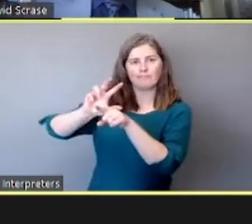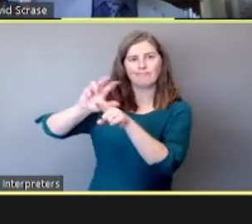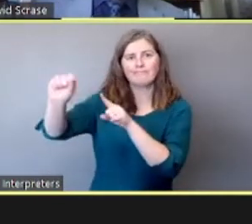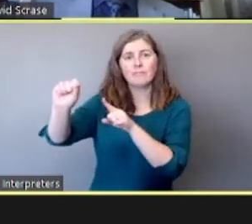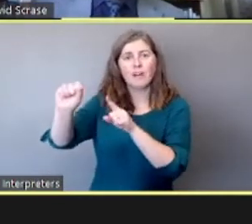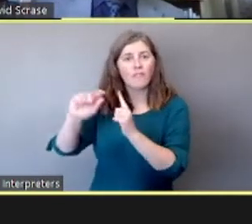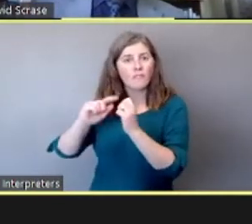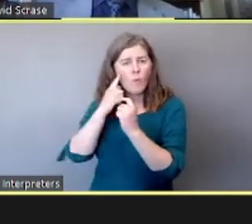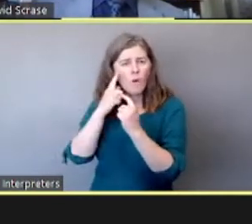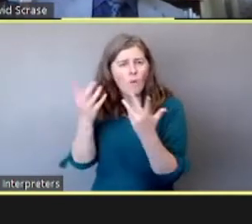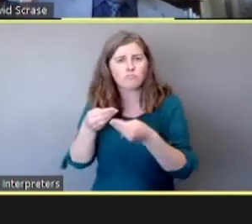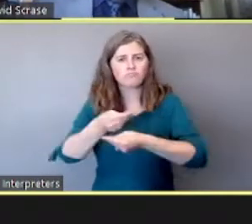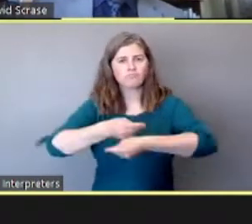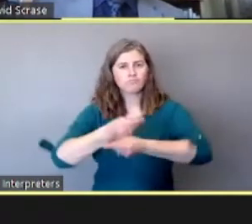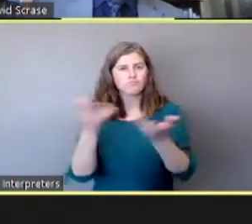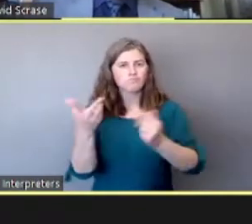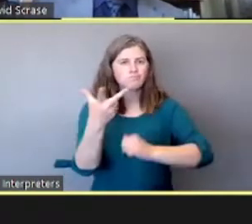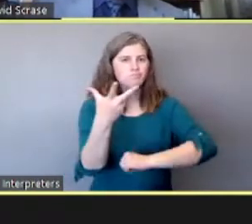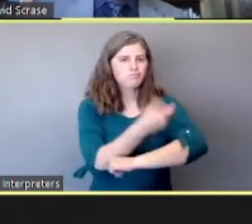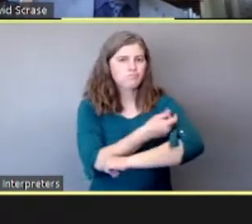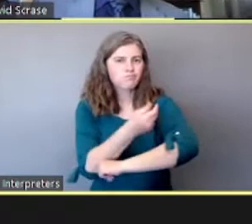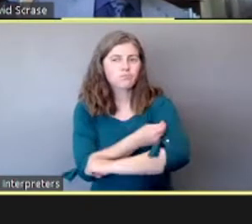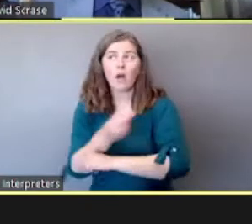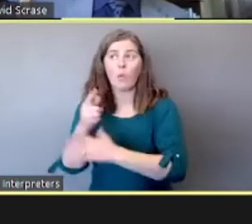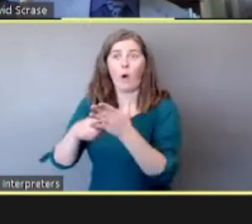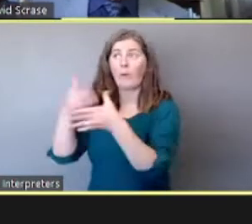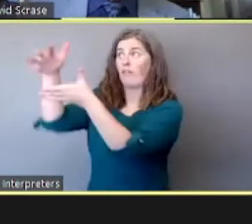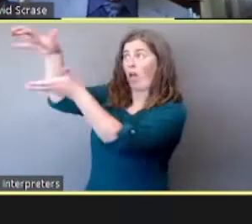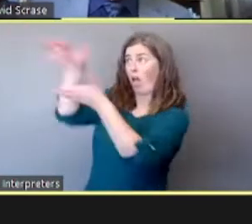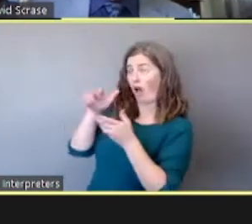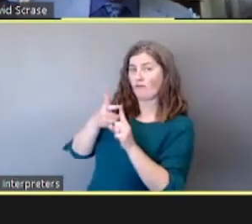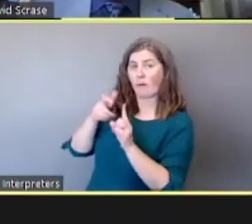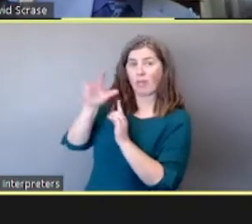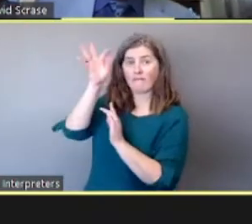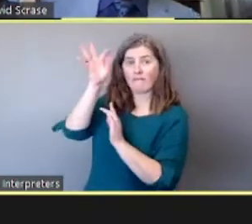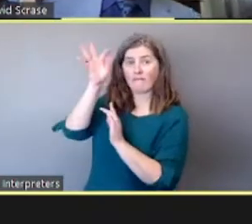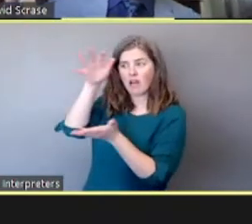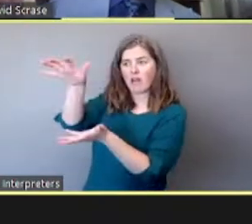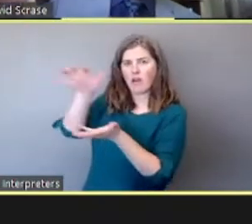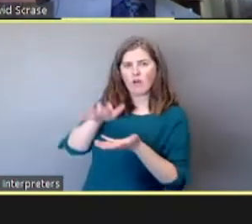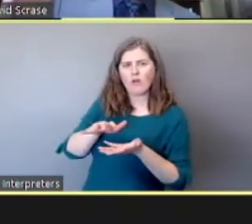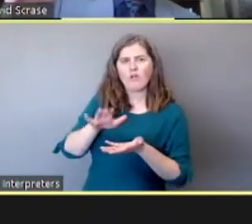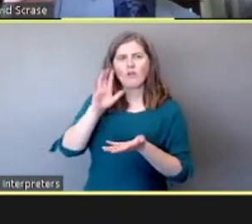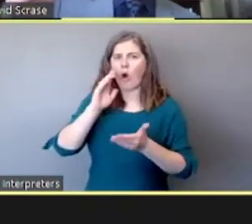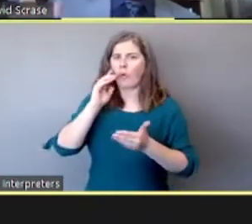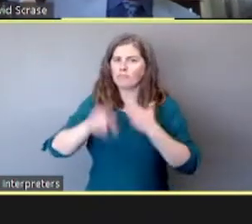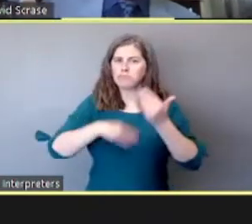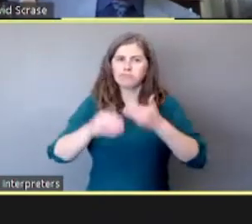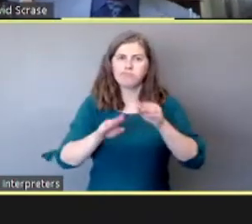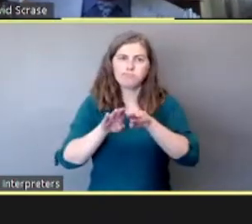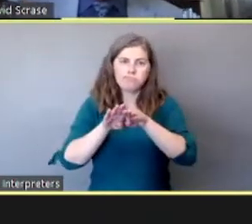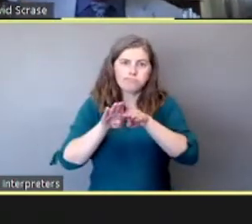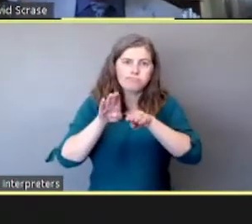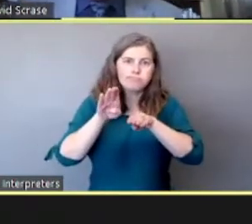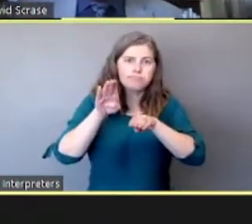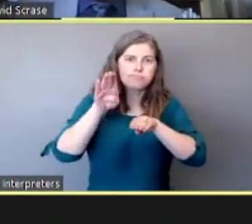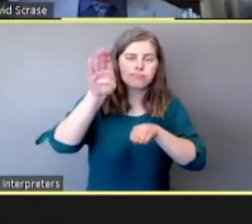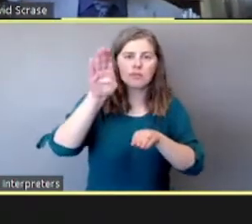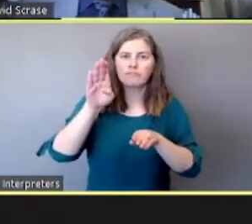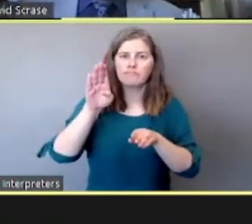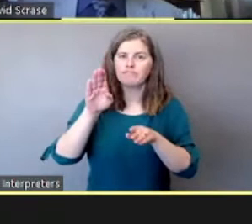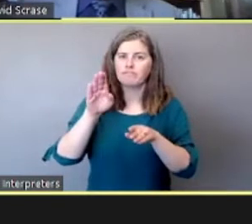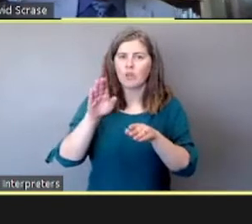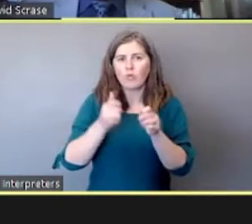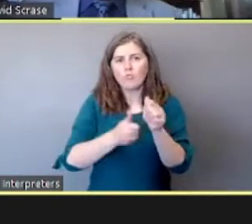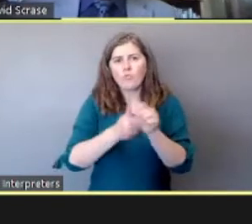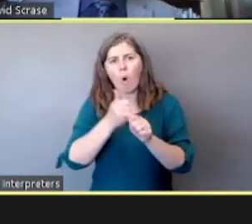distribution of vaccine that we've received. And as you know, we took off a very, very early lead and maintained it through